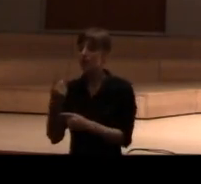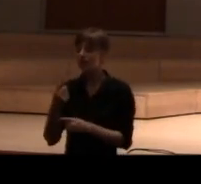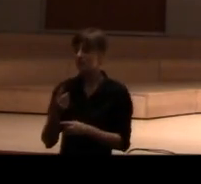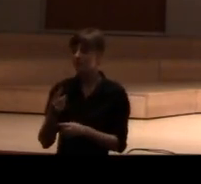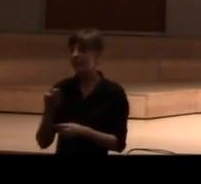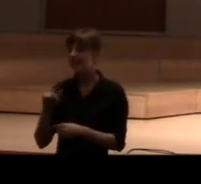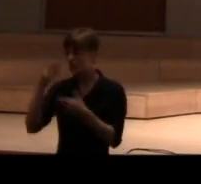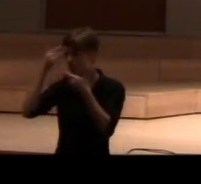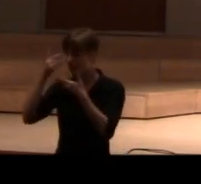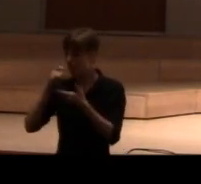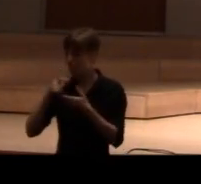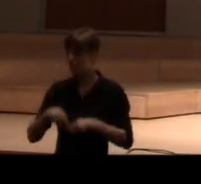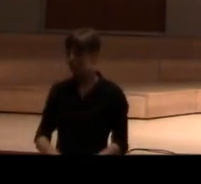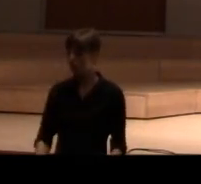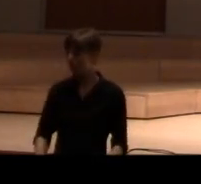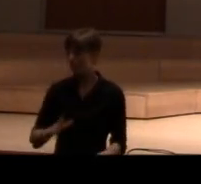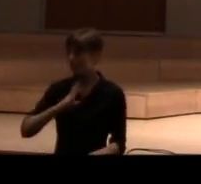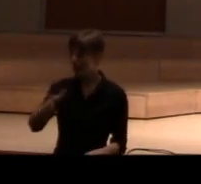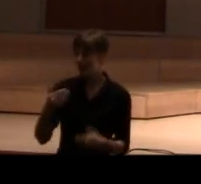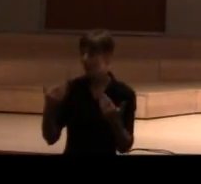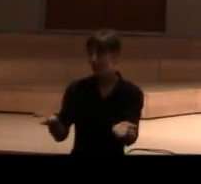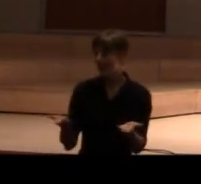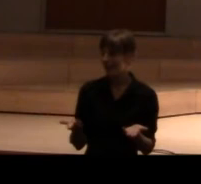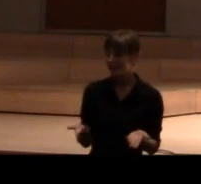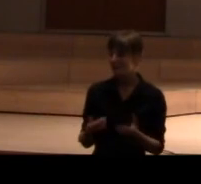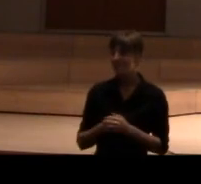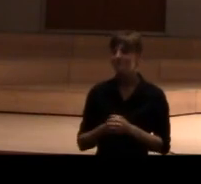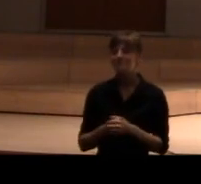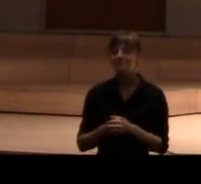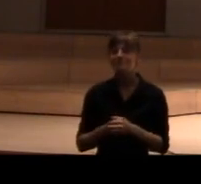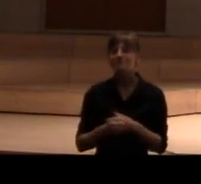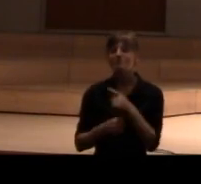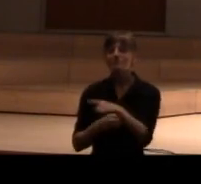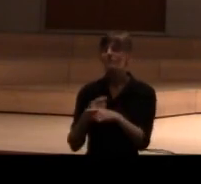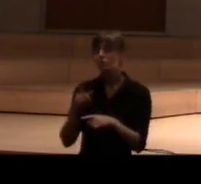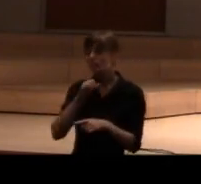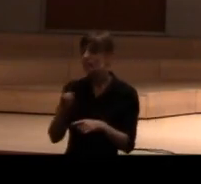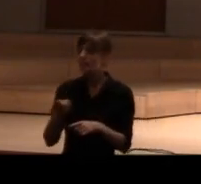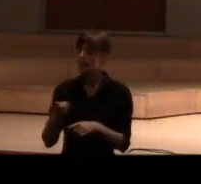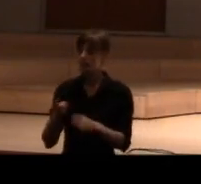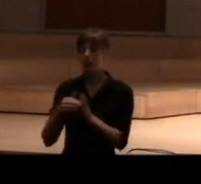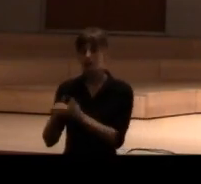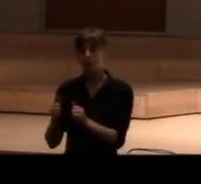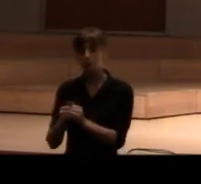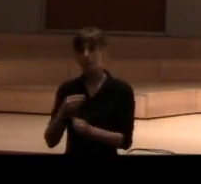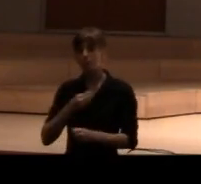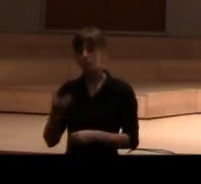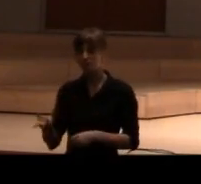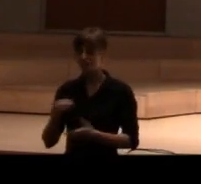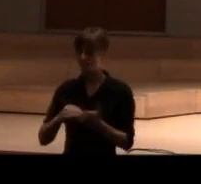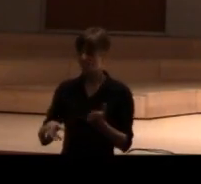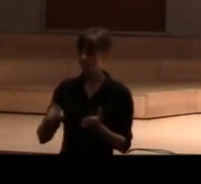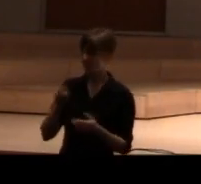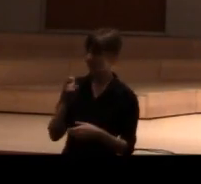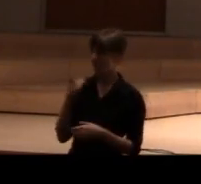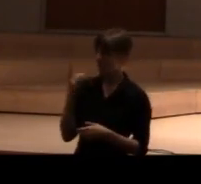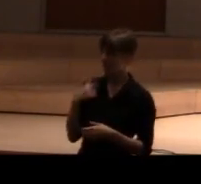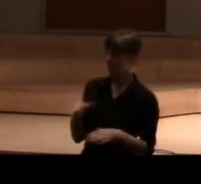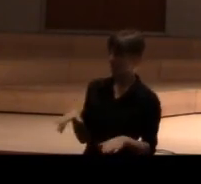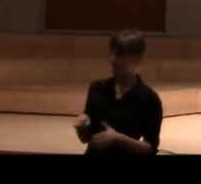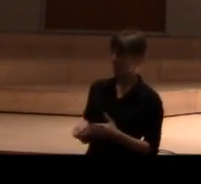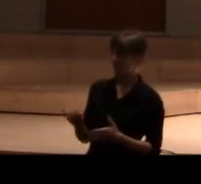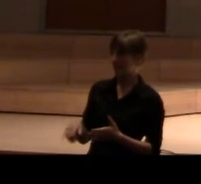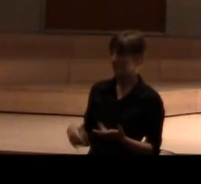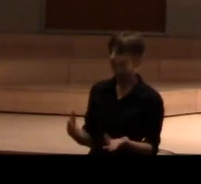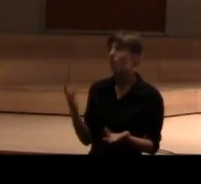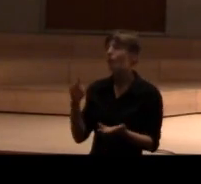when he's scared. Even so, especially with poetry, students often wonder, why am I doing this? You know, why do I need